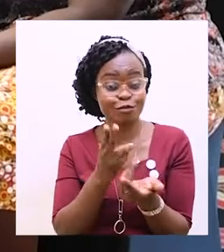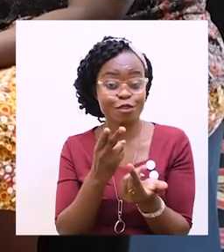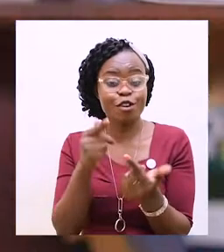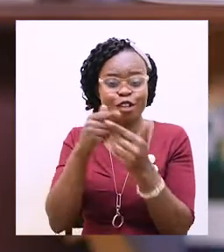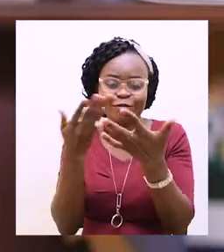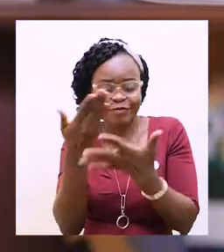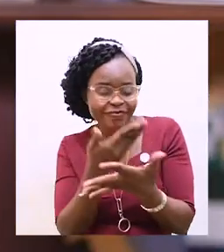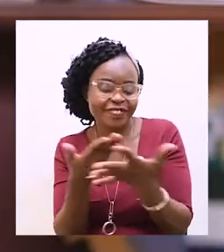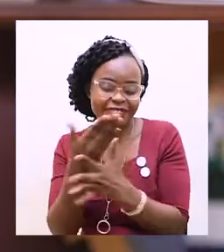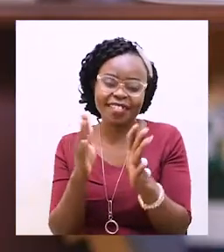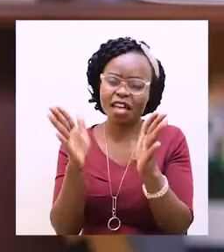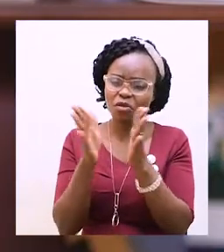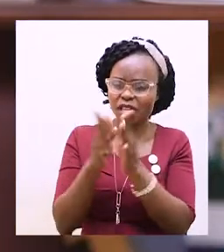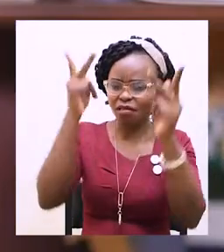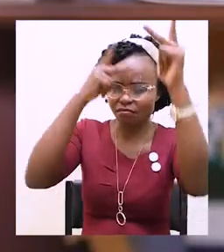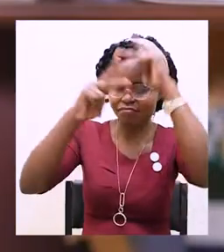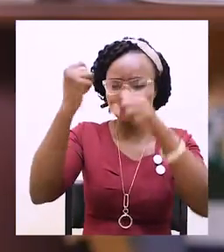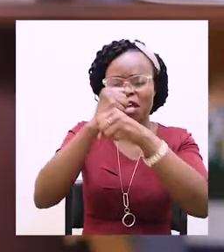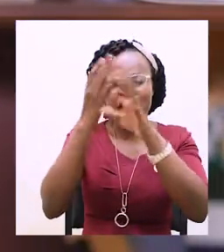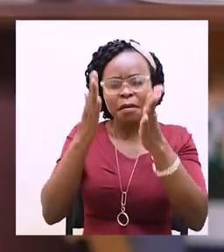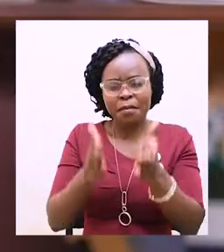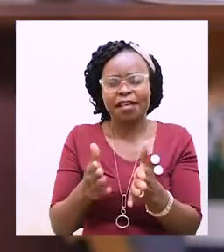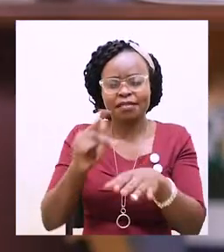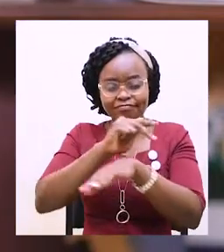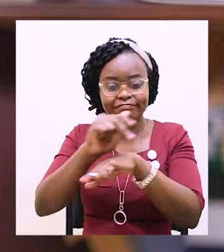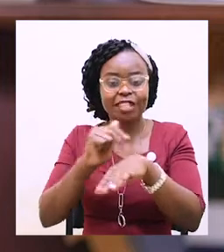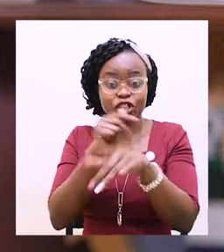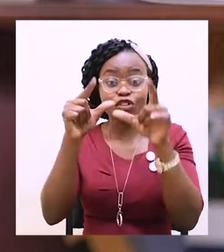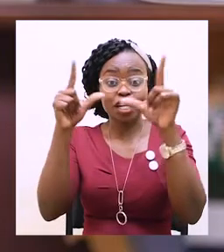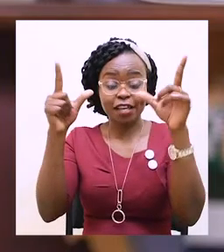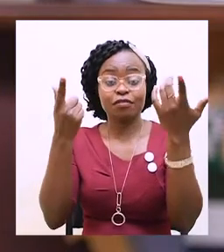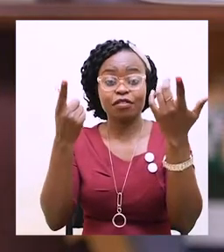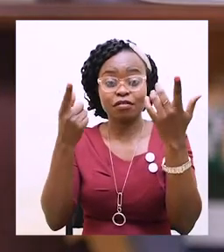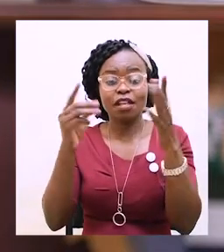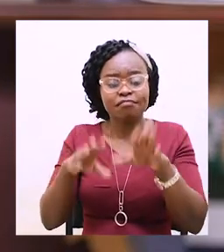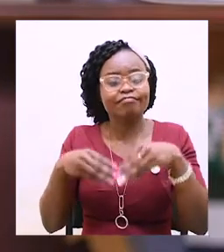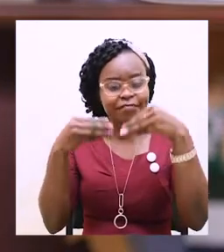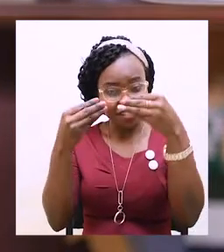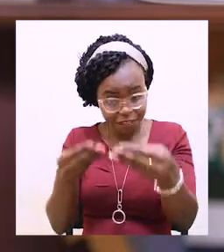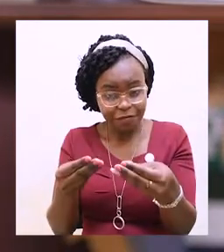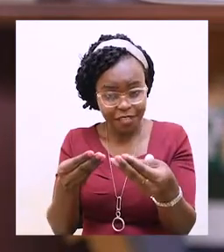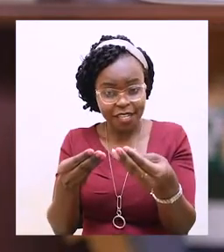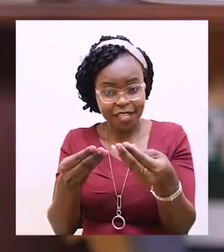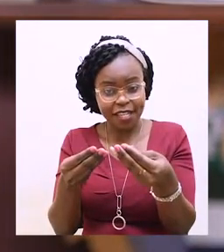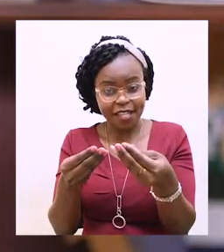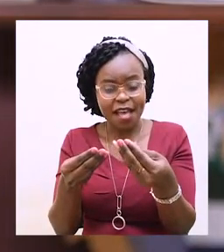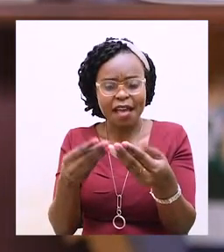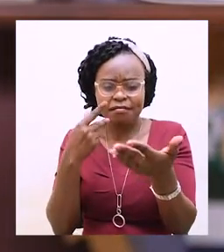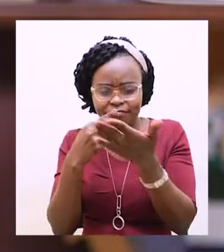used to engage with policymakers at national level. They have presented, you